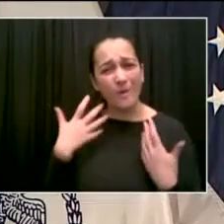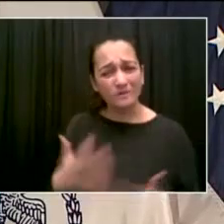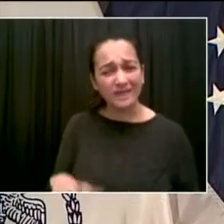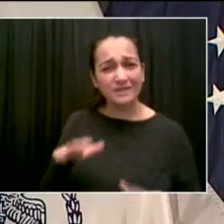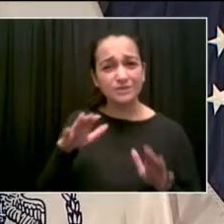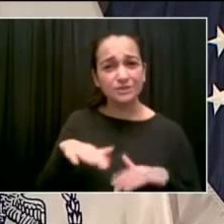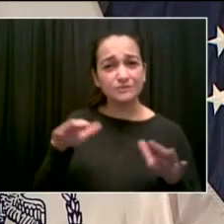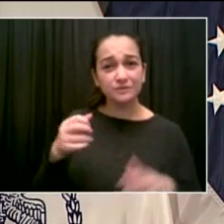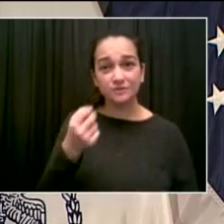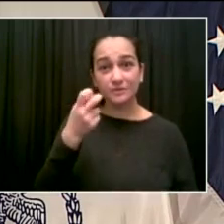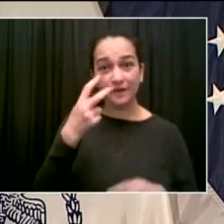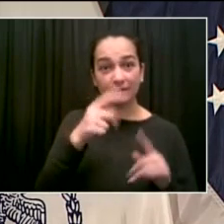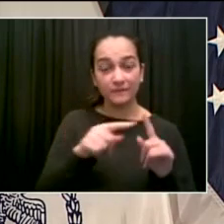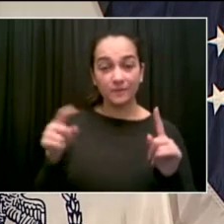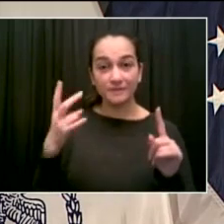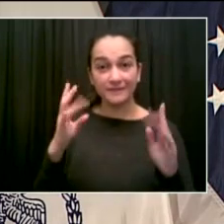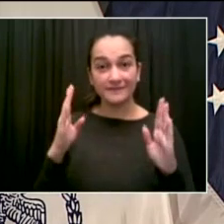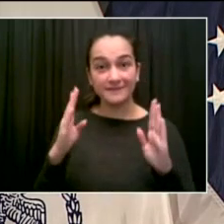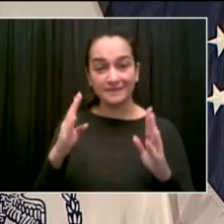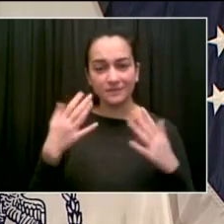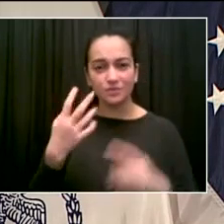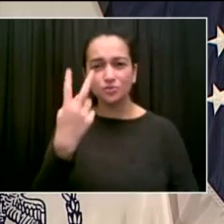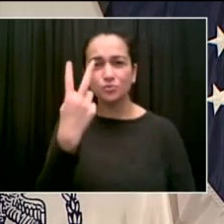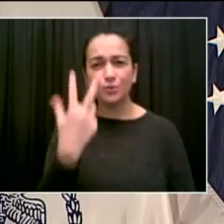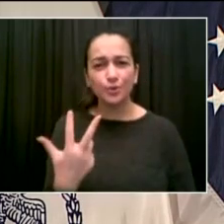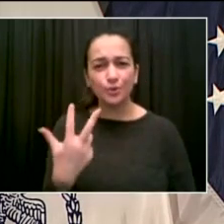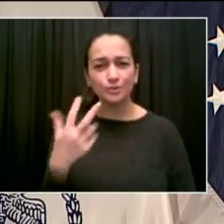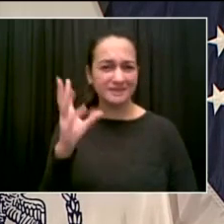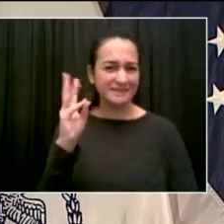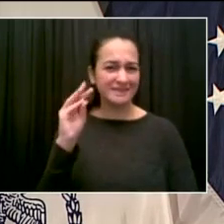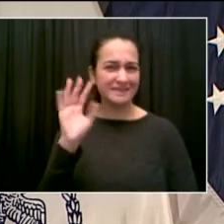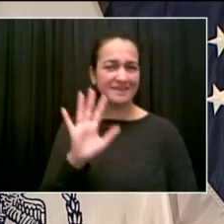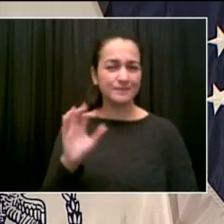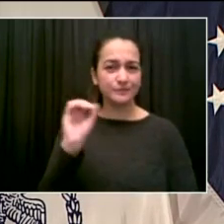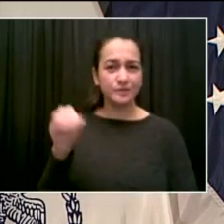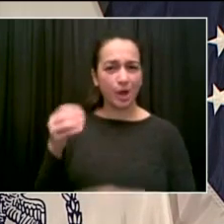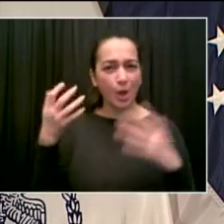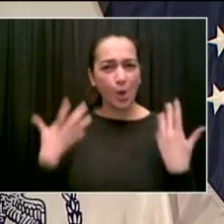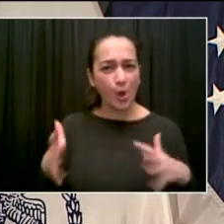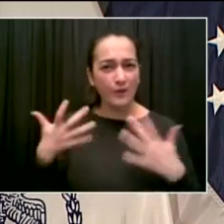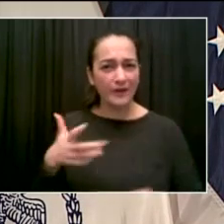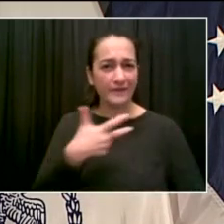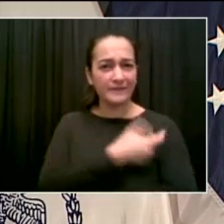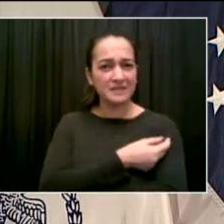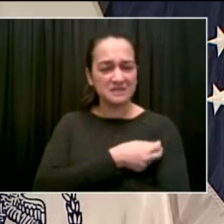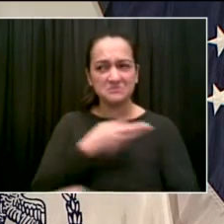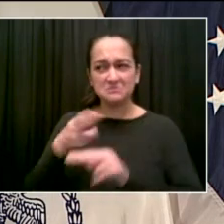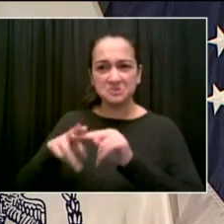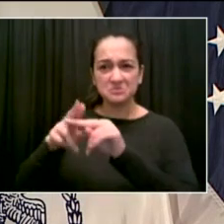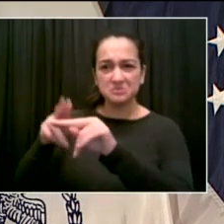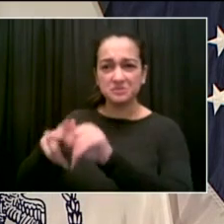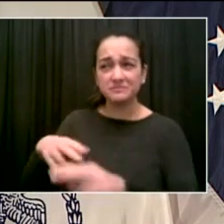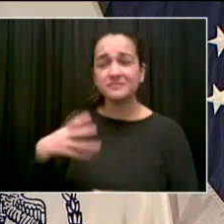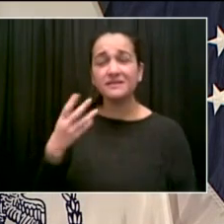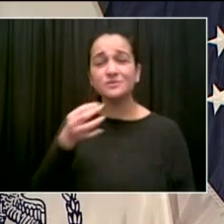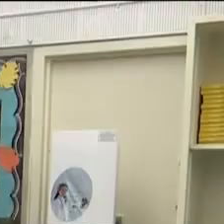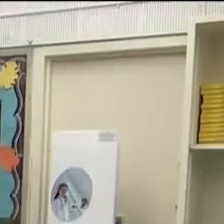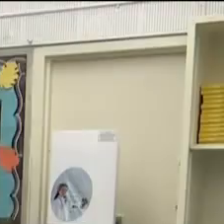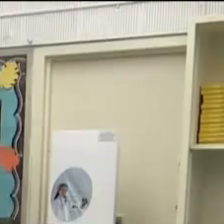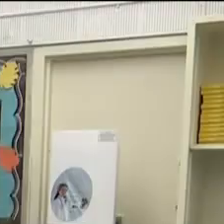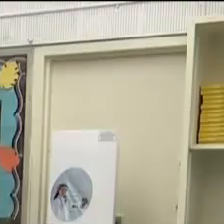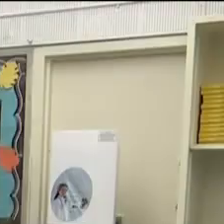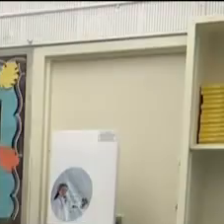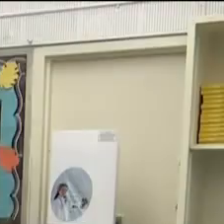not yet ready, I don't want that family kept out of school. I want them in school where we can help their kid, especially for the kids who have been out for the last year and a